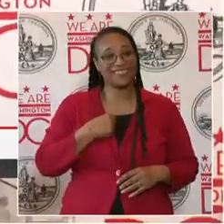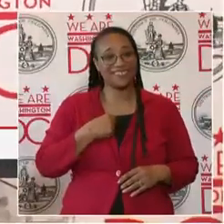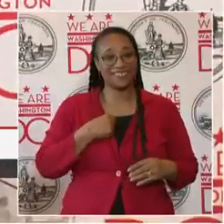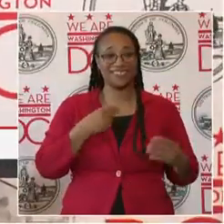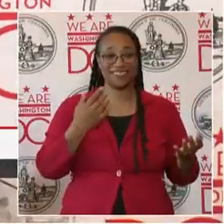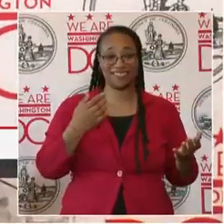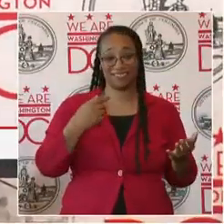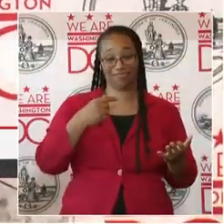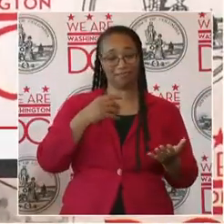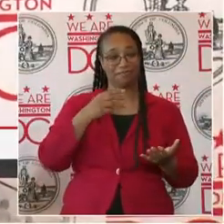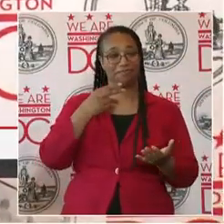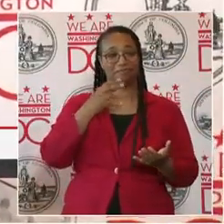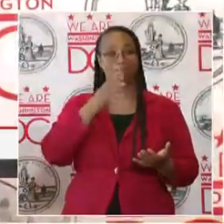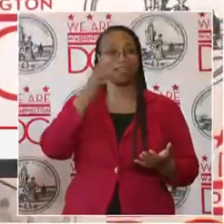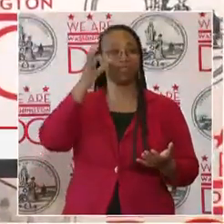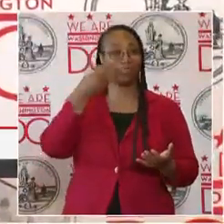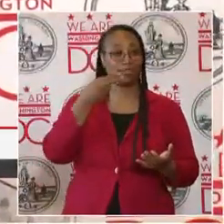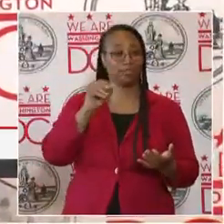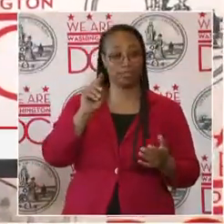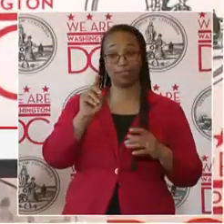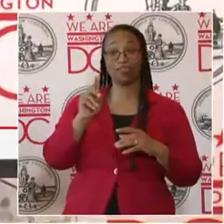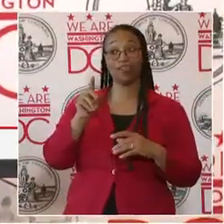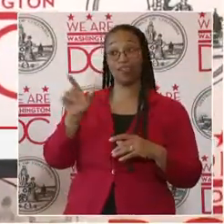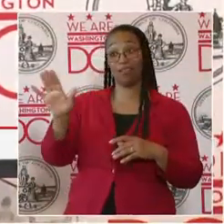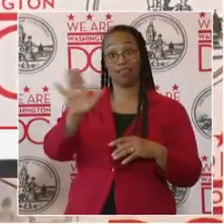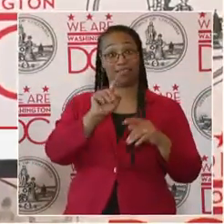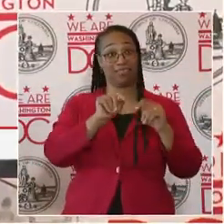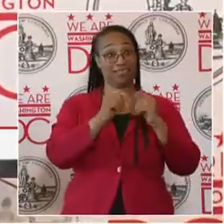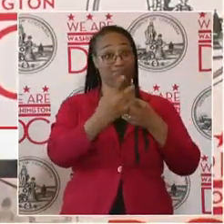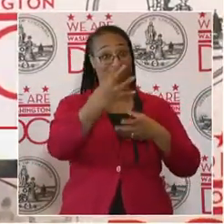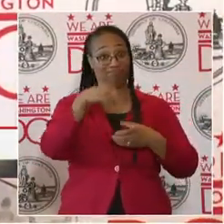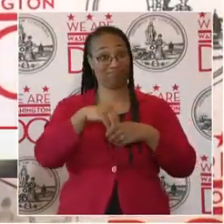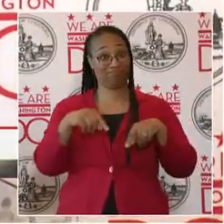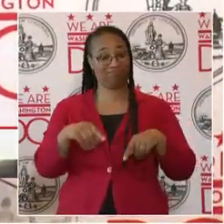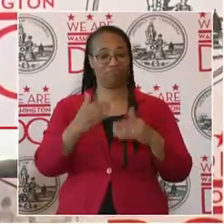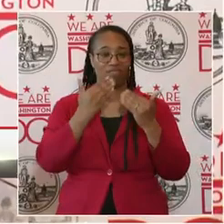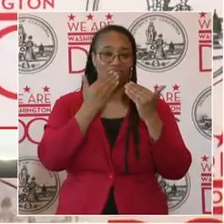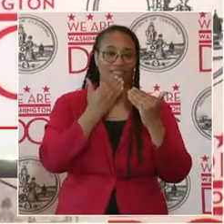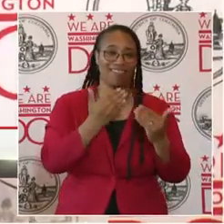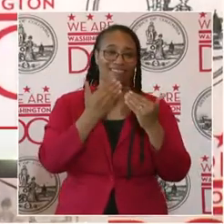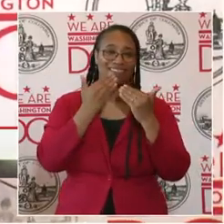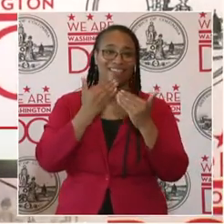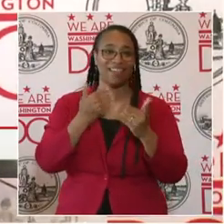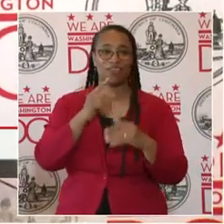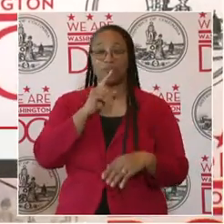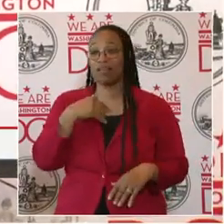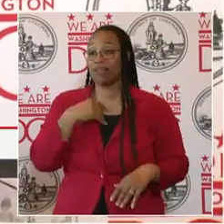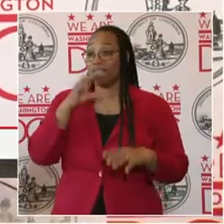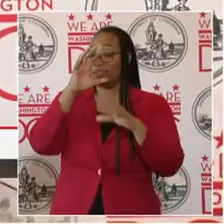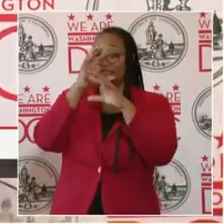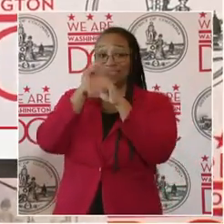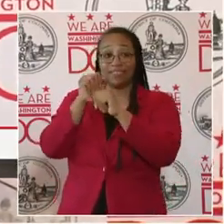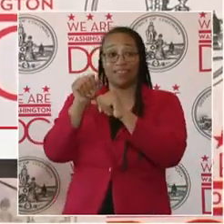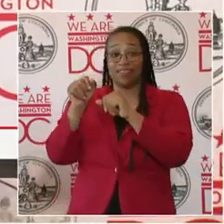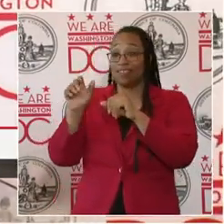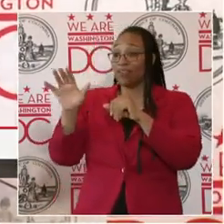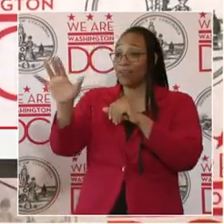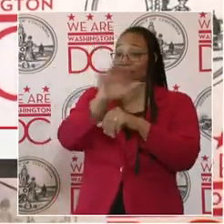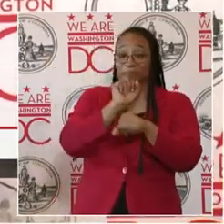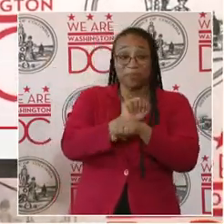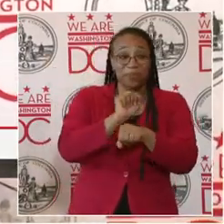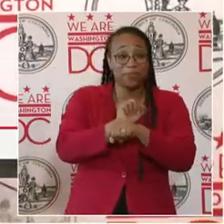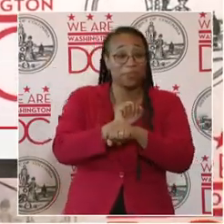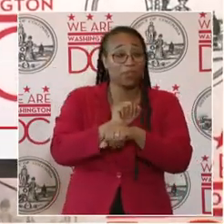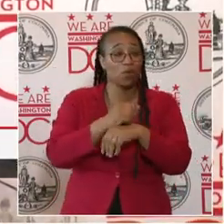team. And it's an incredible thing to meet the honorees, and I hope